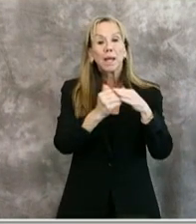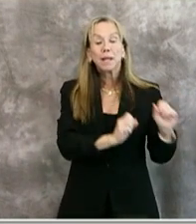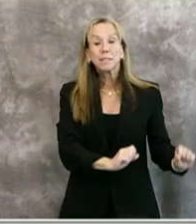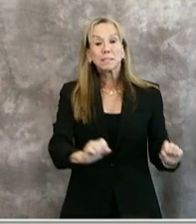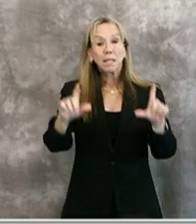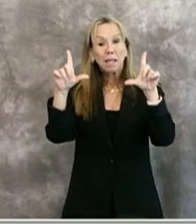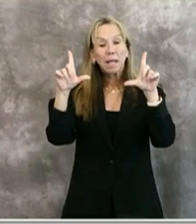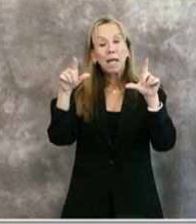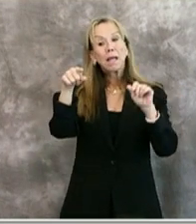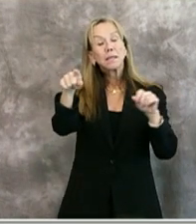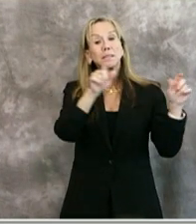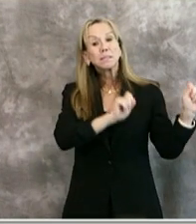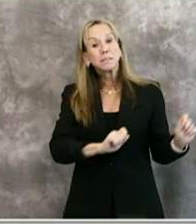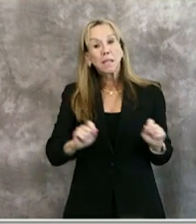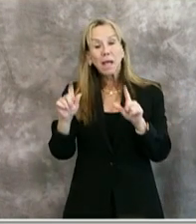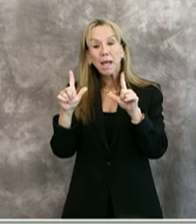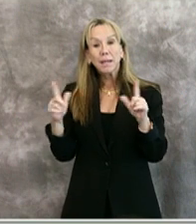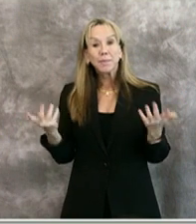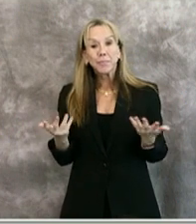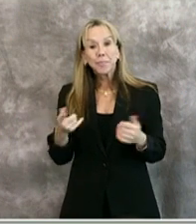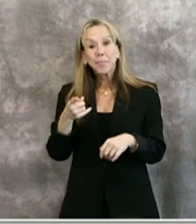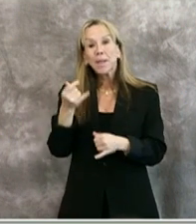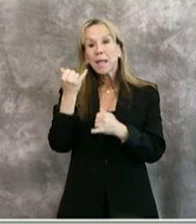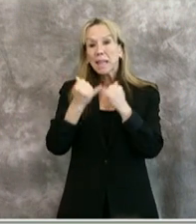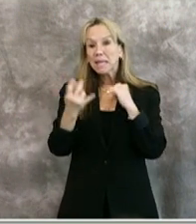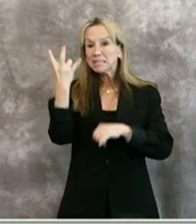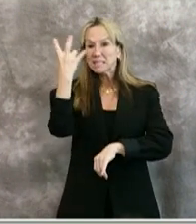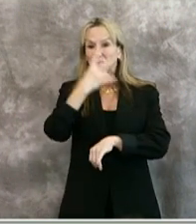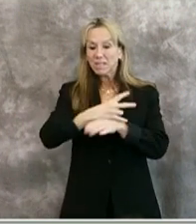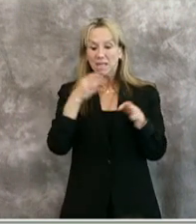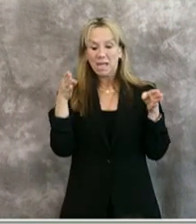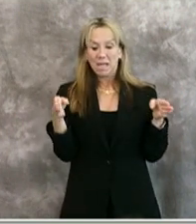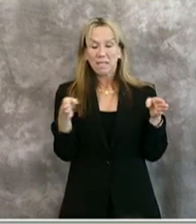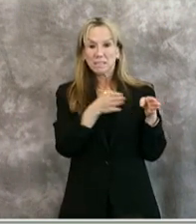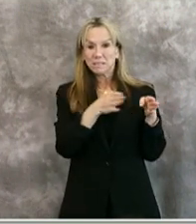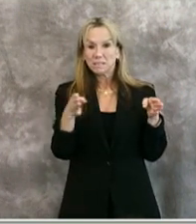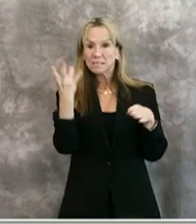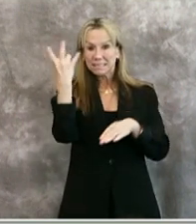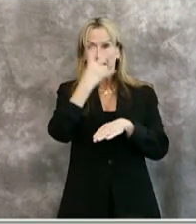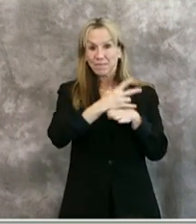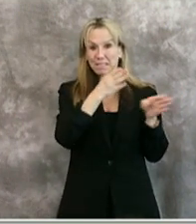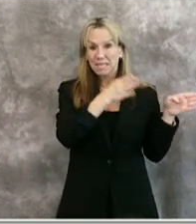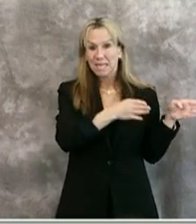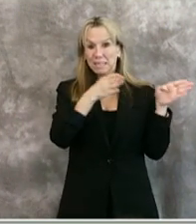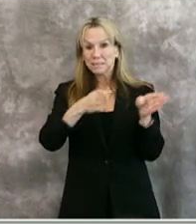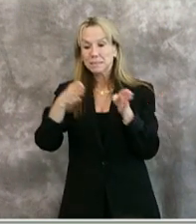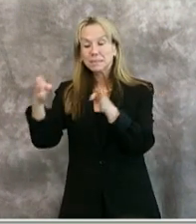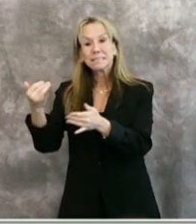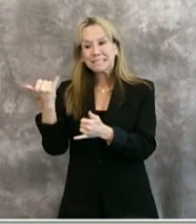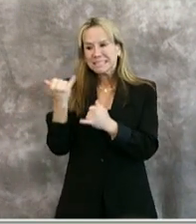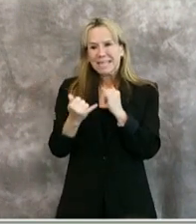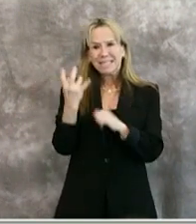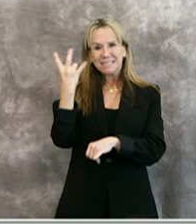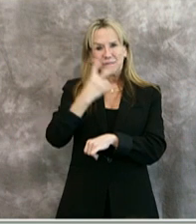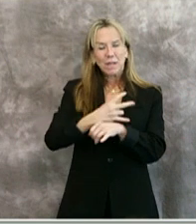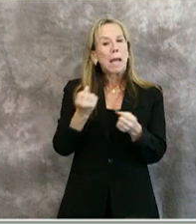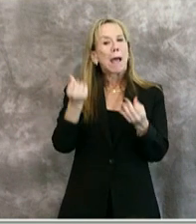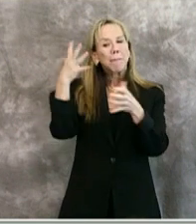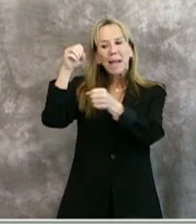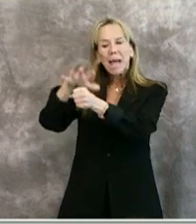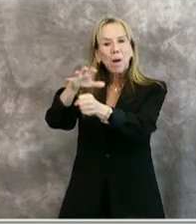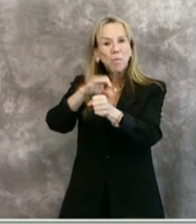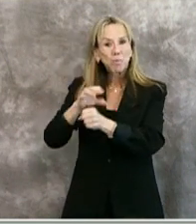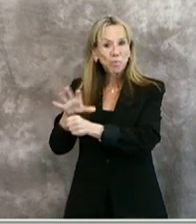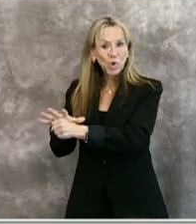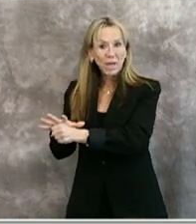So this next slide shows for the past 7 days the number of outbreaks, community outbreaks, and